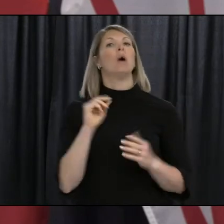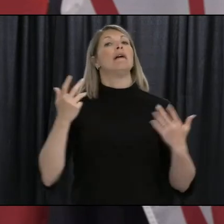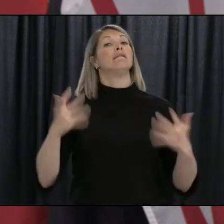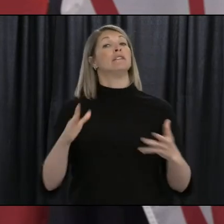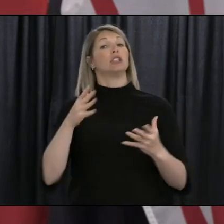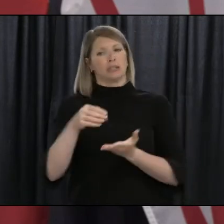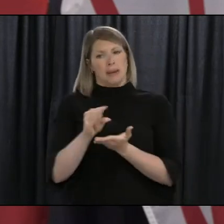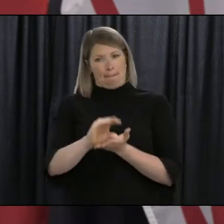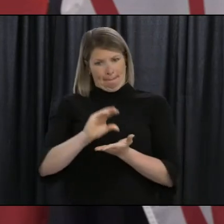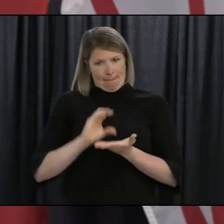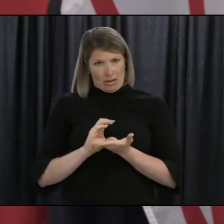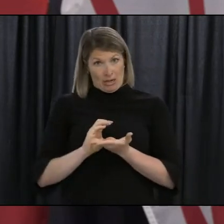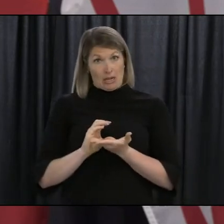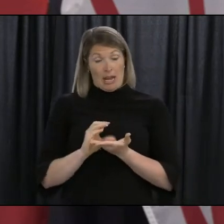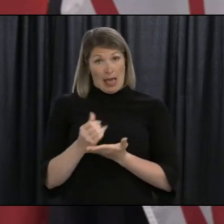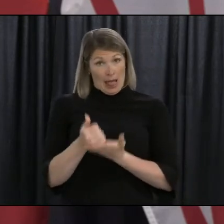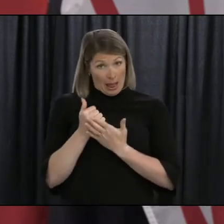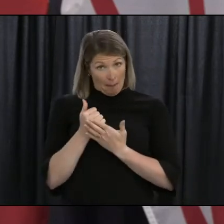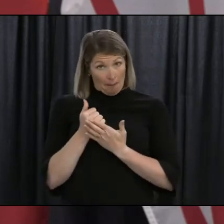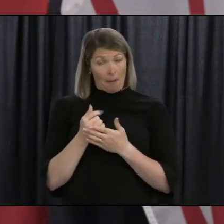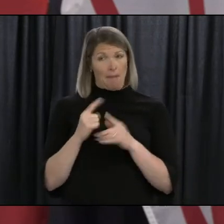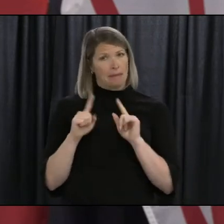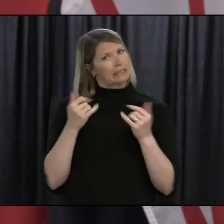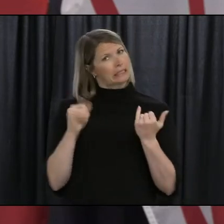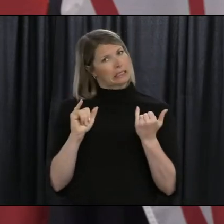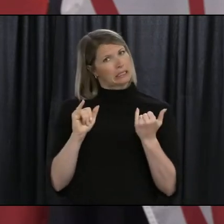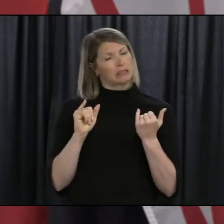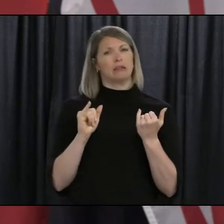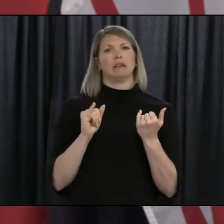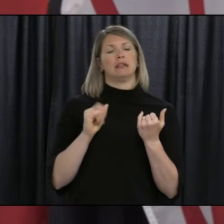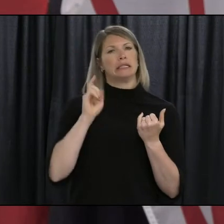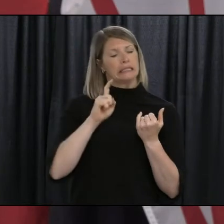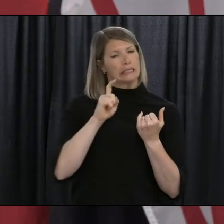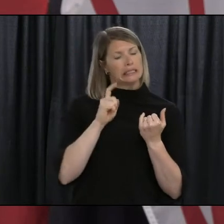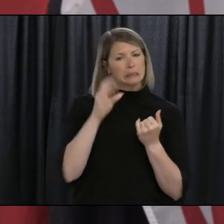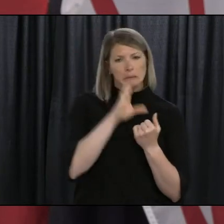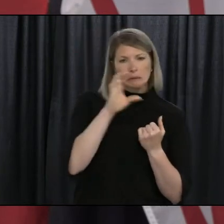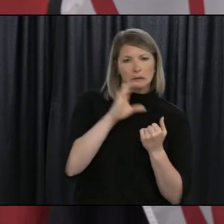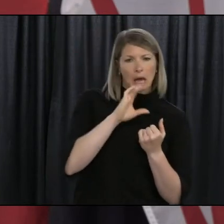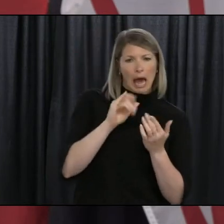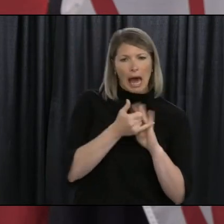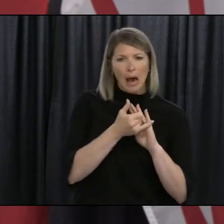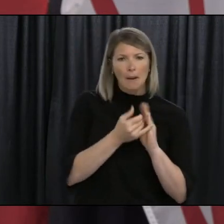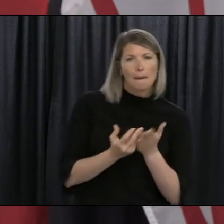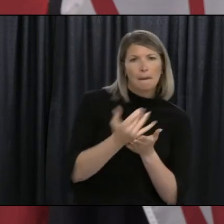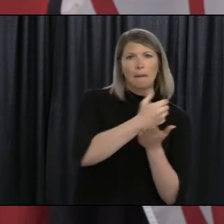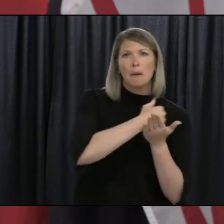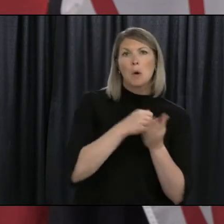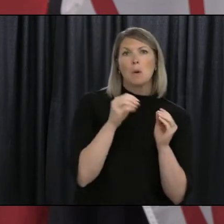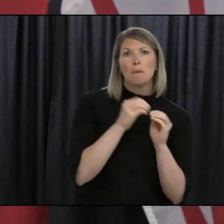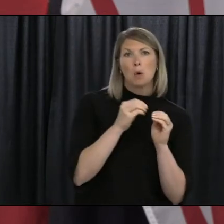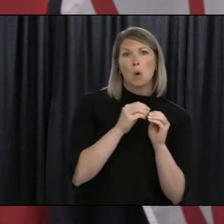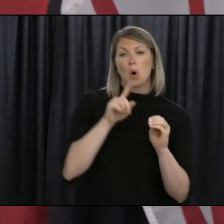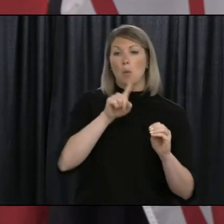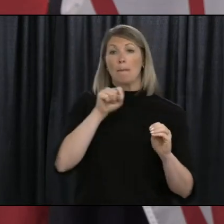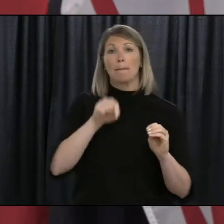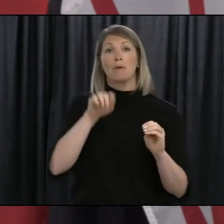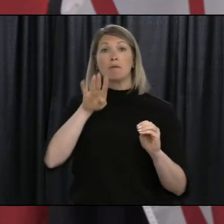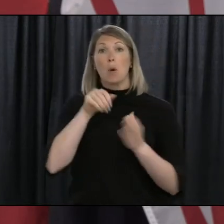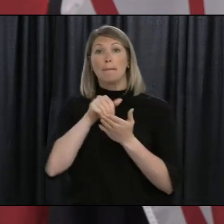to an extent each year going forward. The remaining impact of $401 million includes a